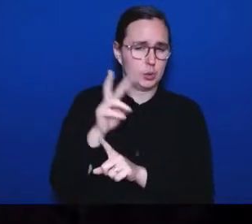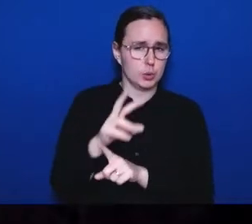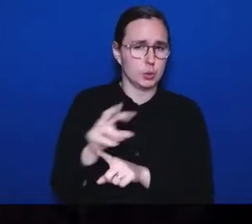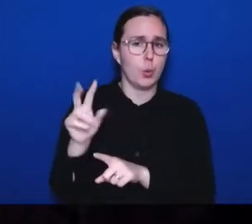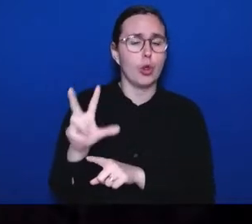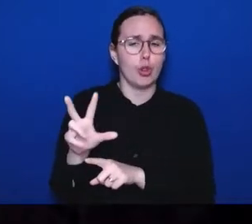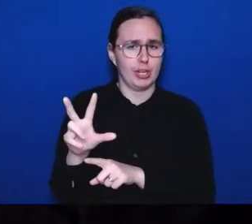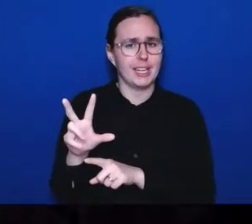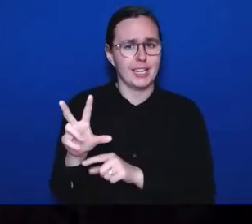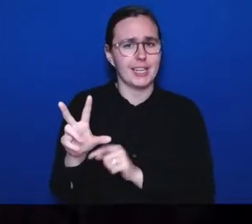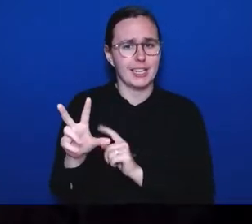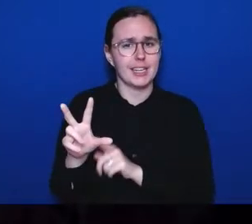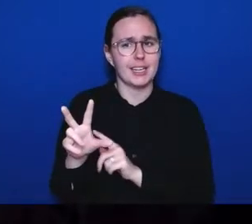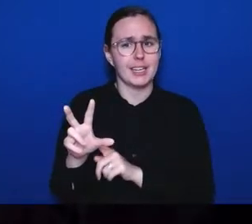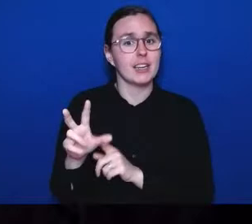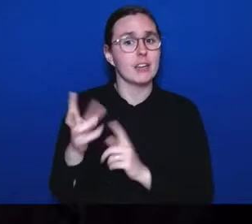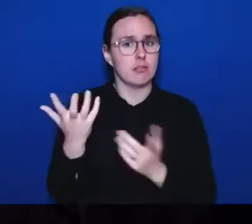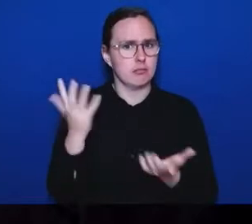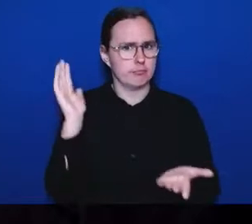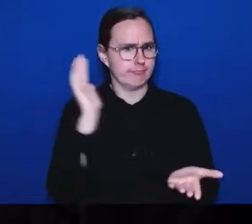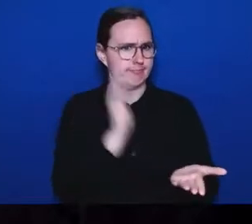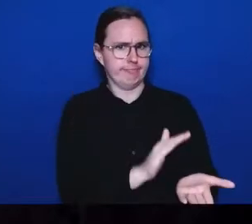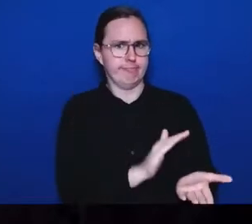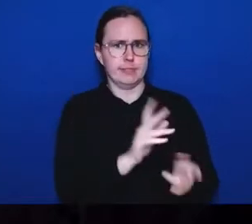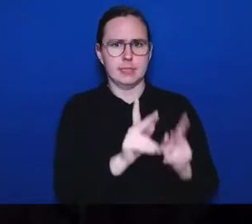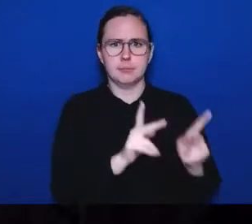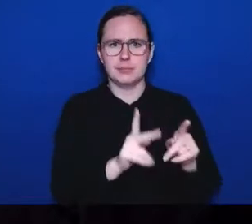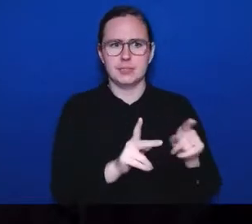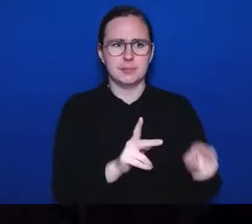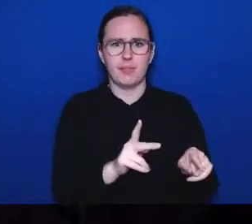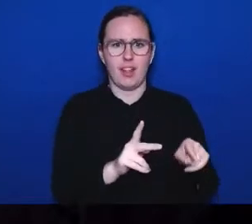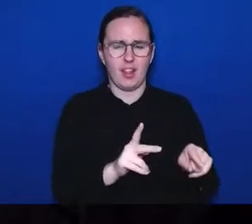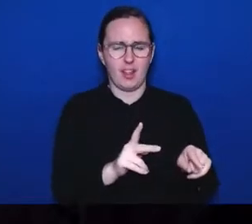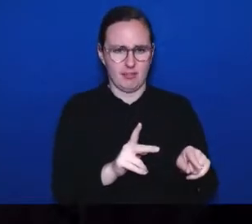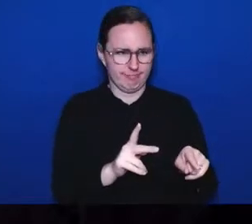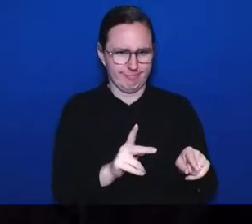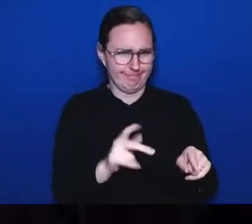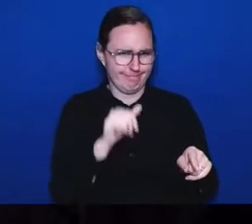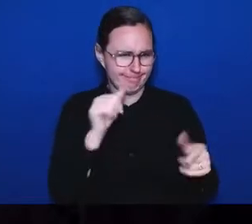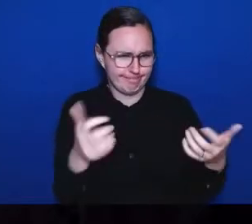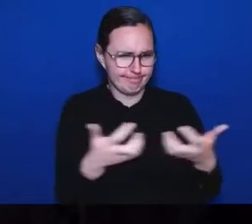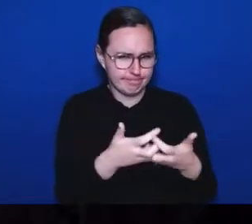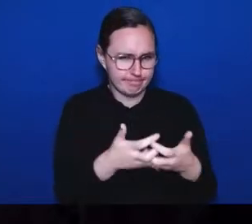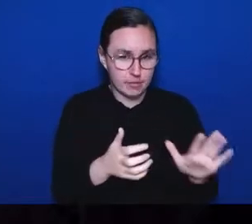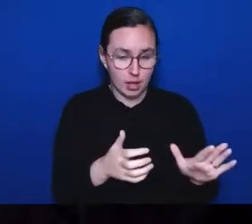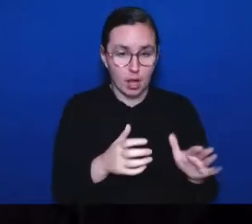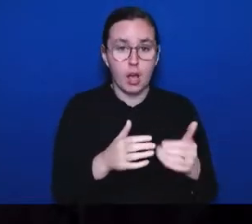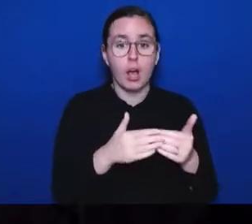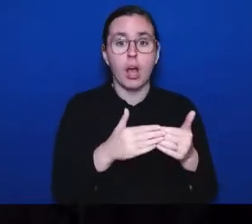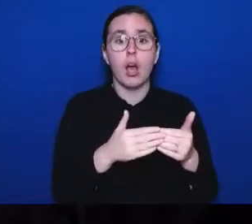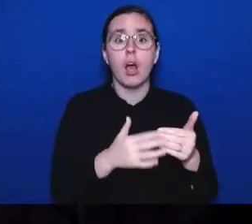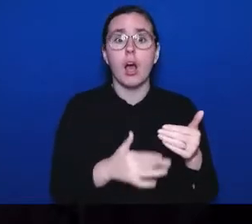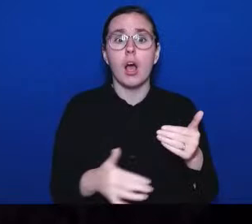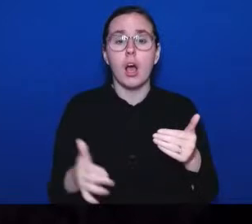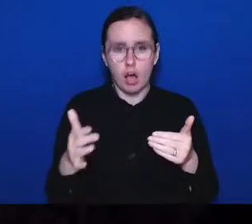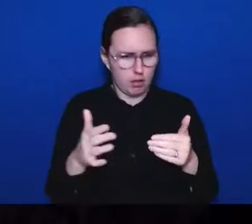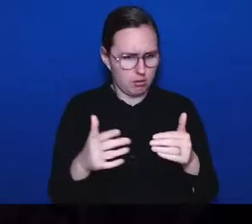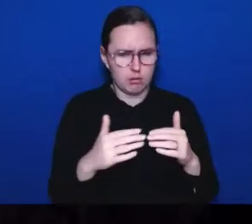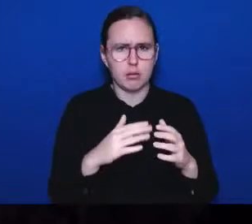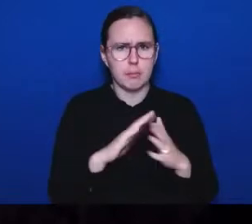over 900,000, right? So it tripled. And you recall efforts to address that. I don't want to be